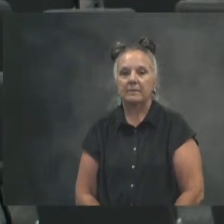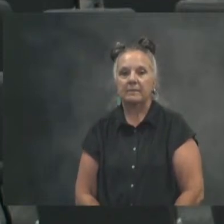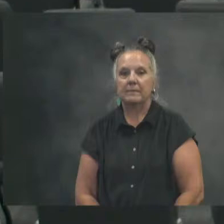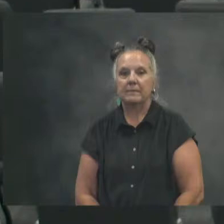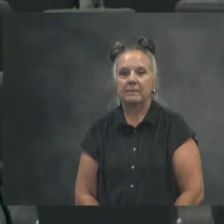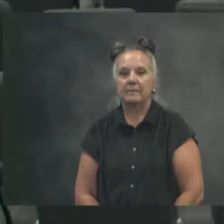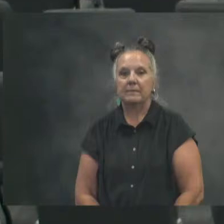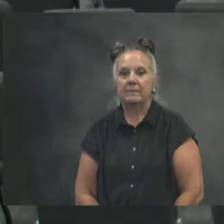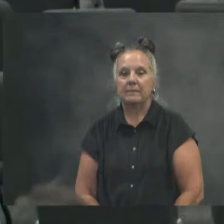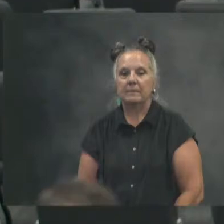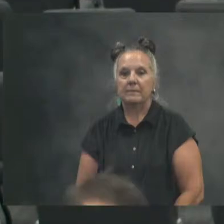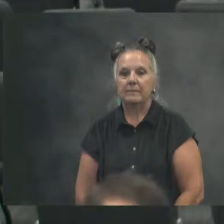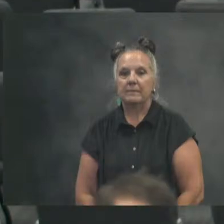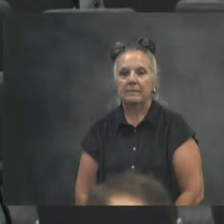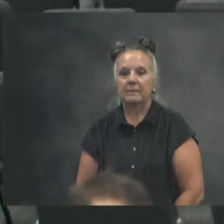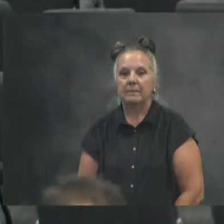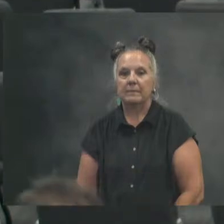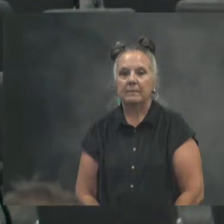Colleagues?